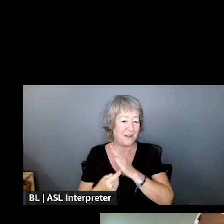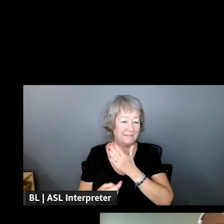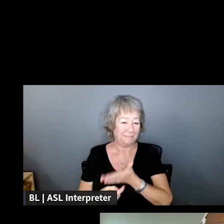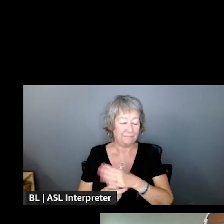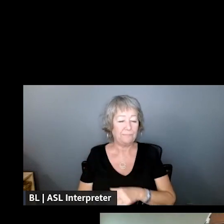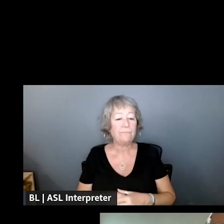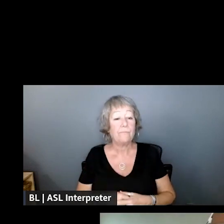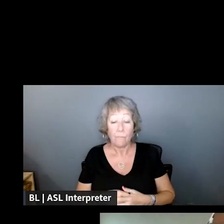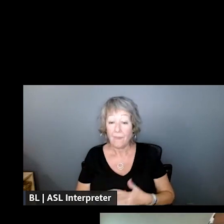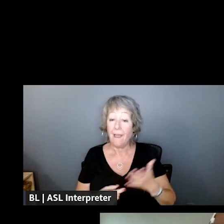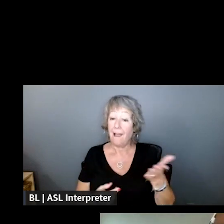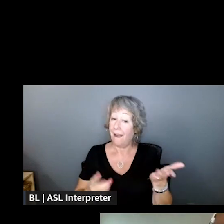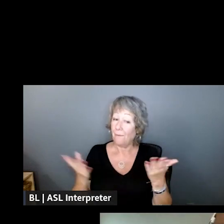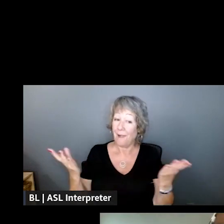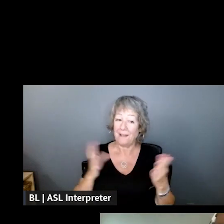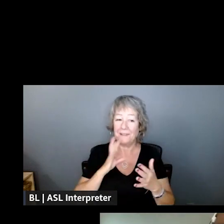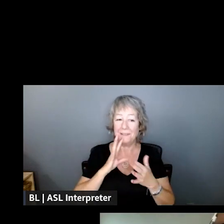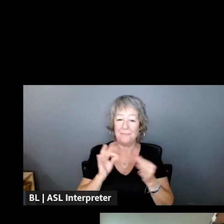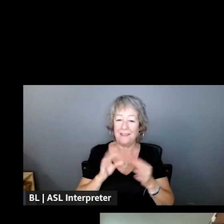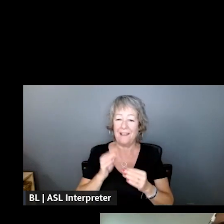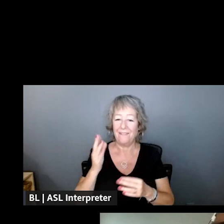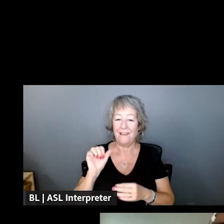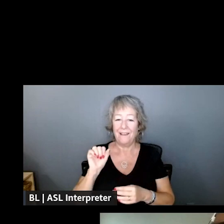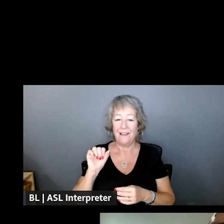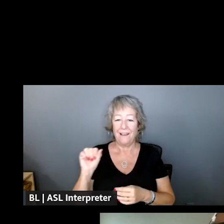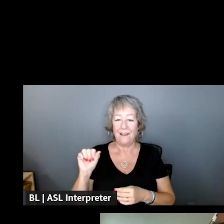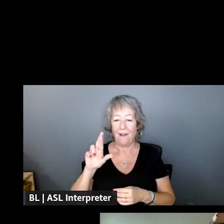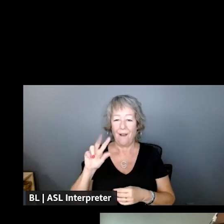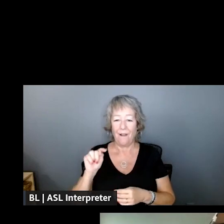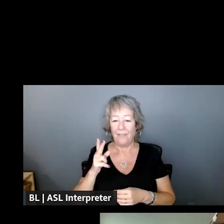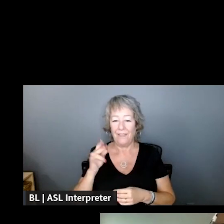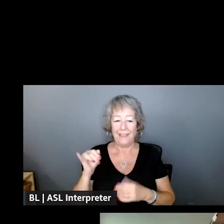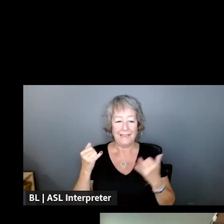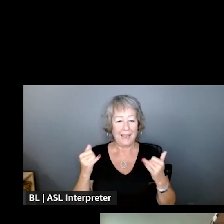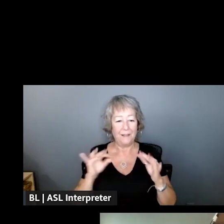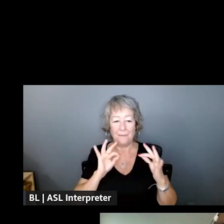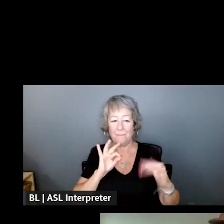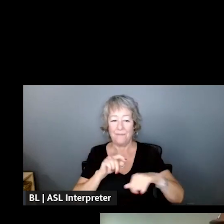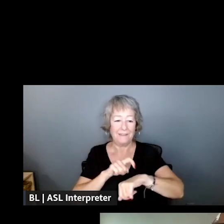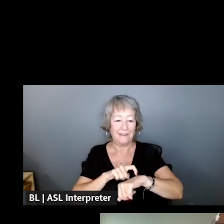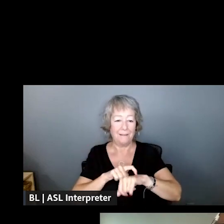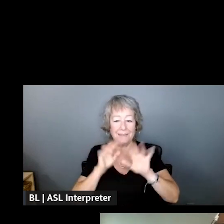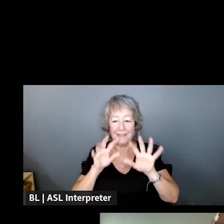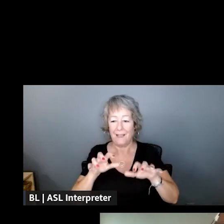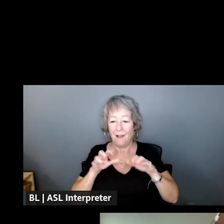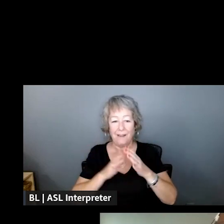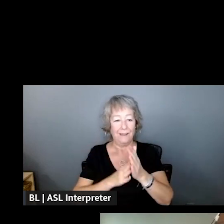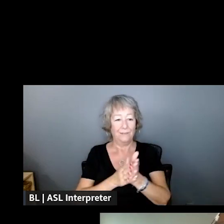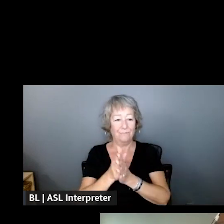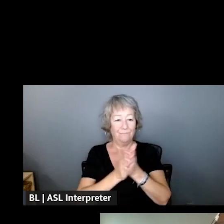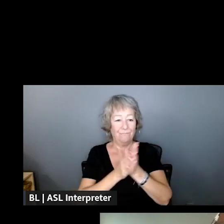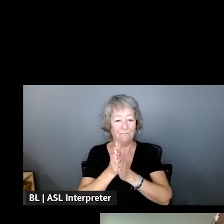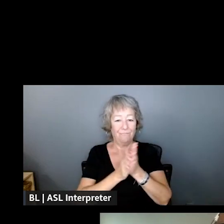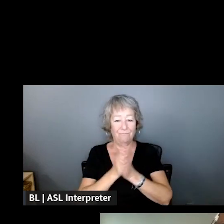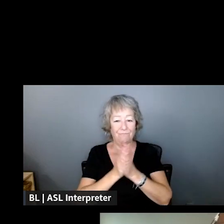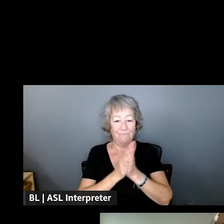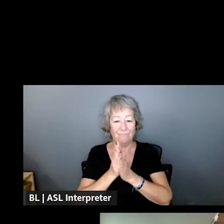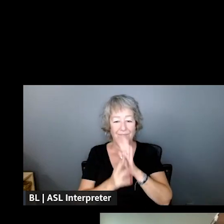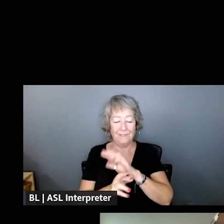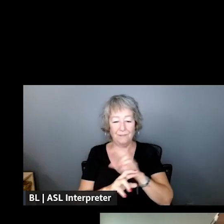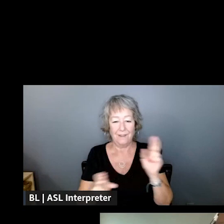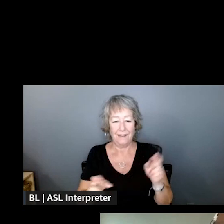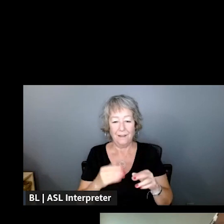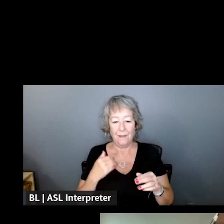say, speaking of, I think Arthi is now a good time because the audience is really. Yeah, we had Jay who